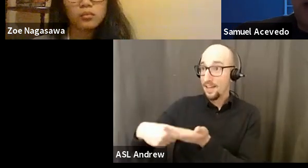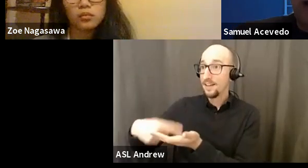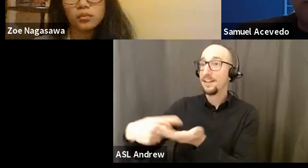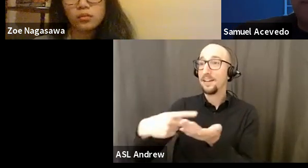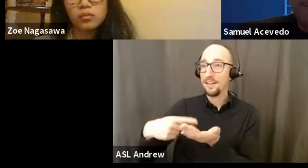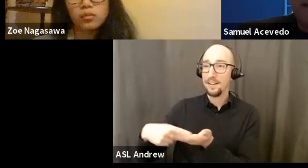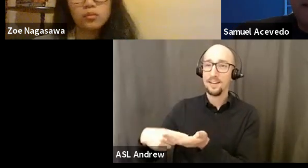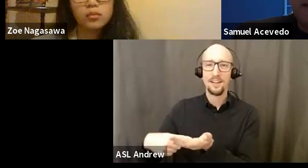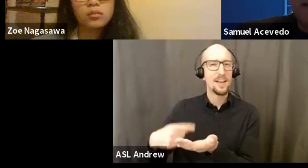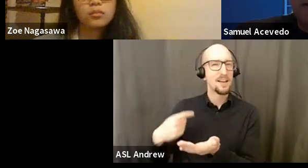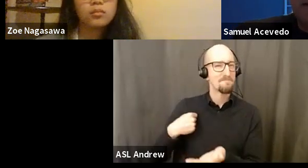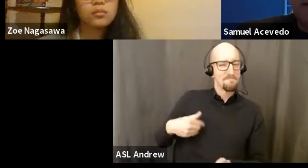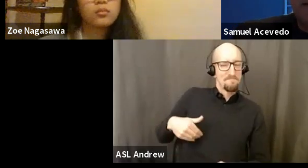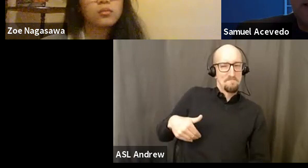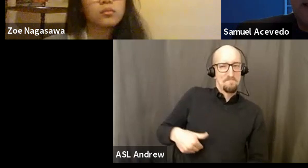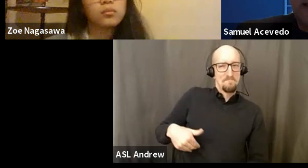somehow,